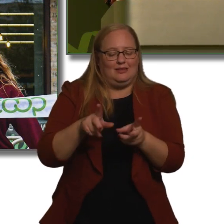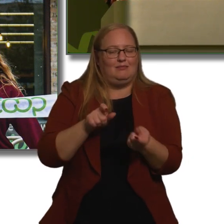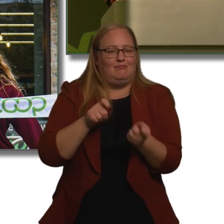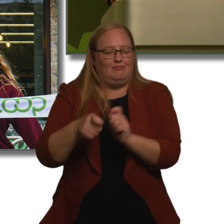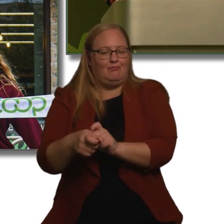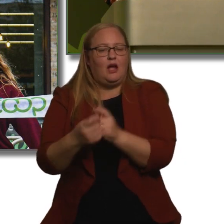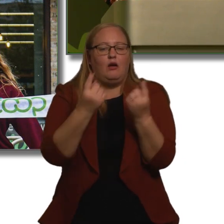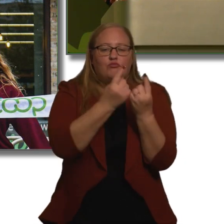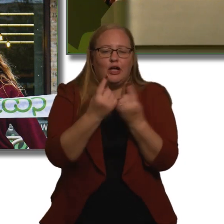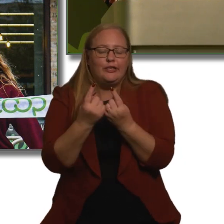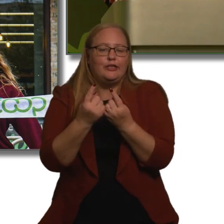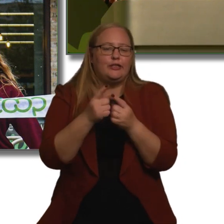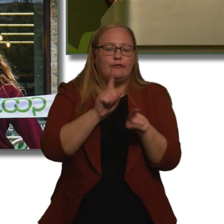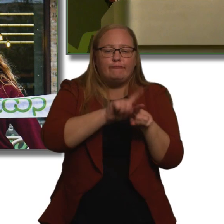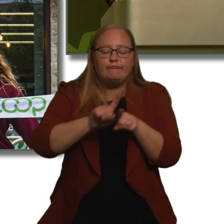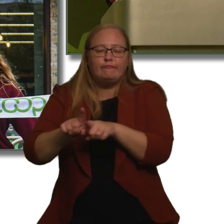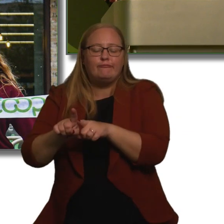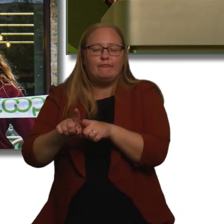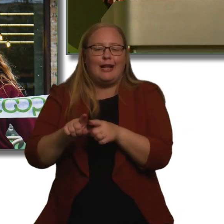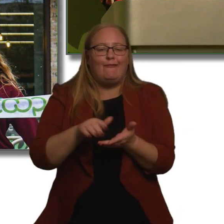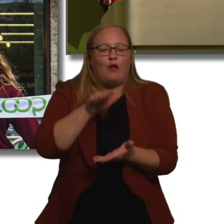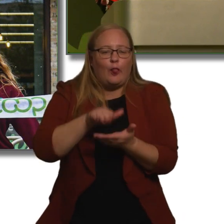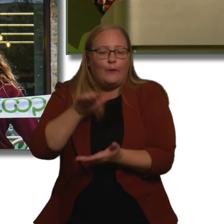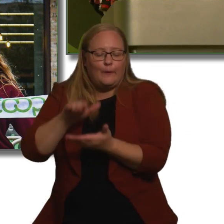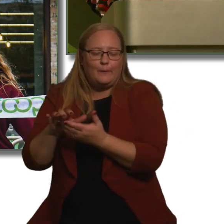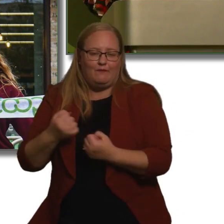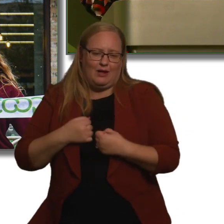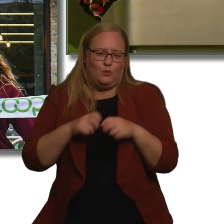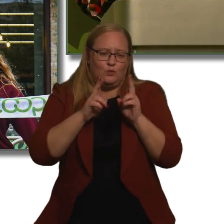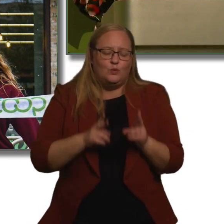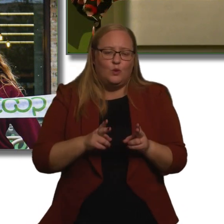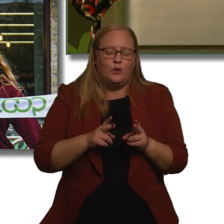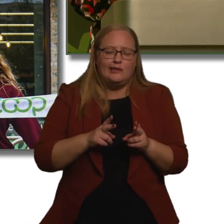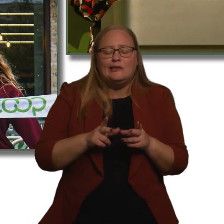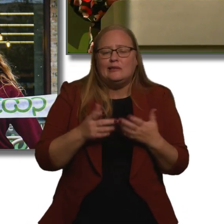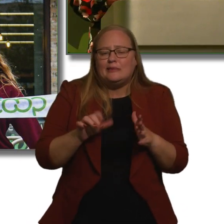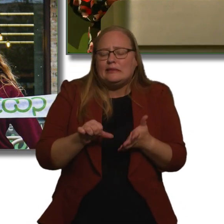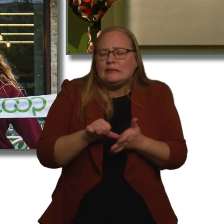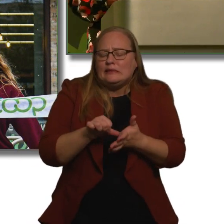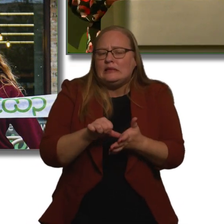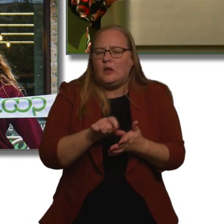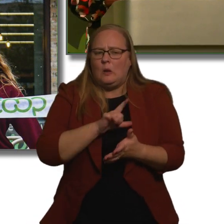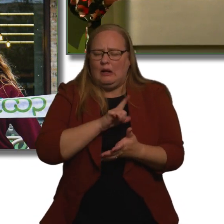range and volumes across our stores, has led to some challenges around availability.